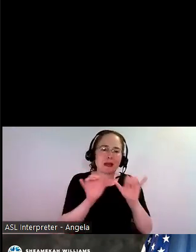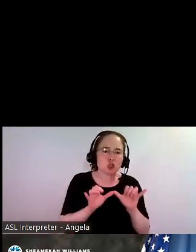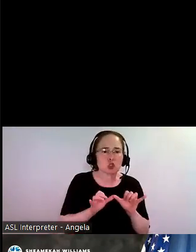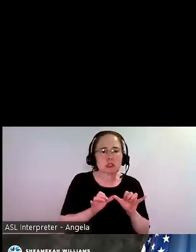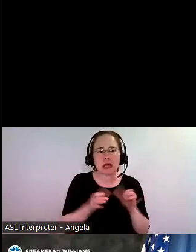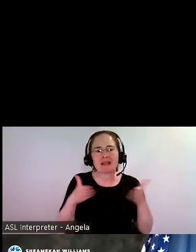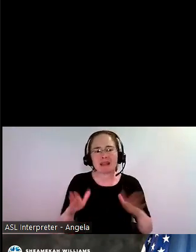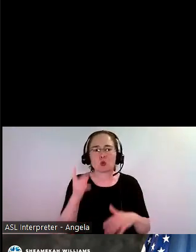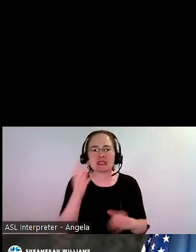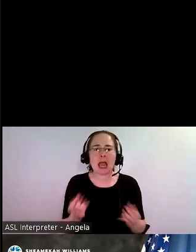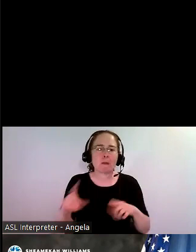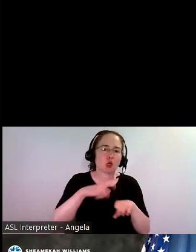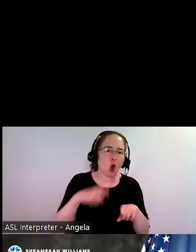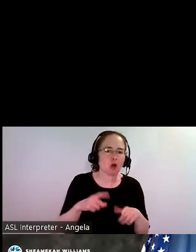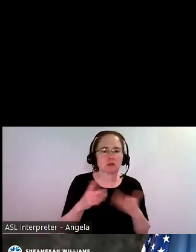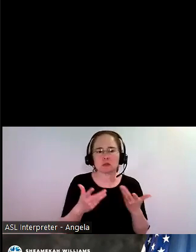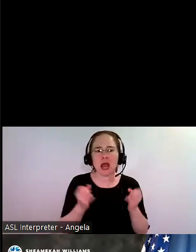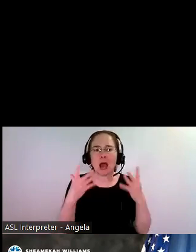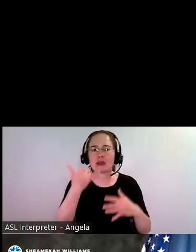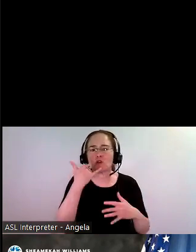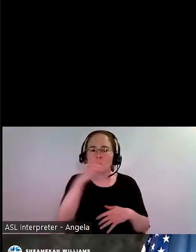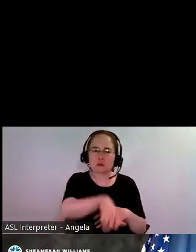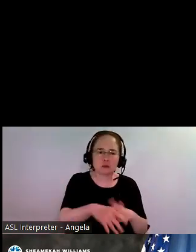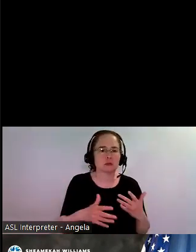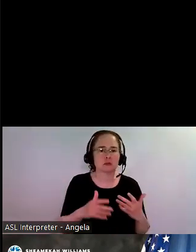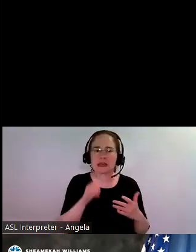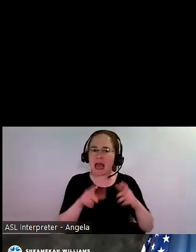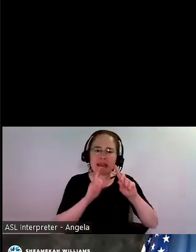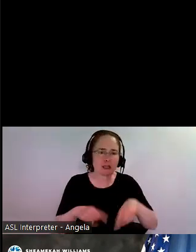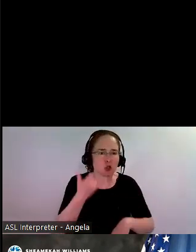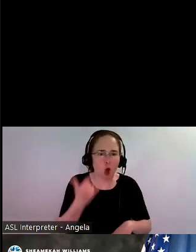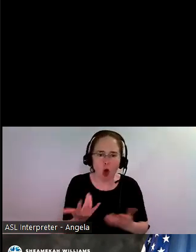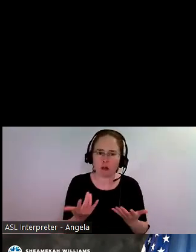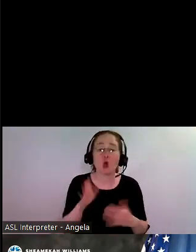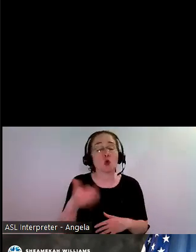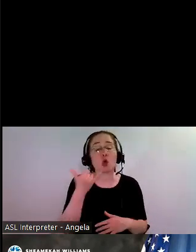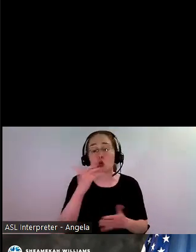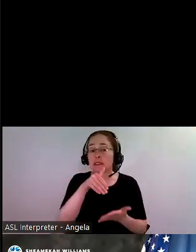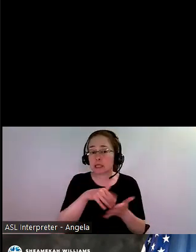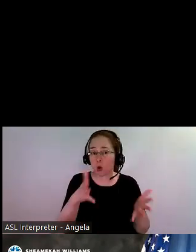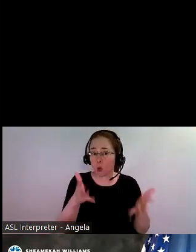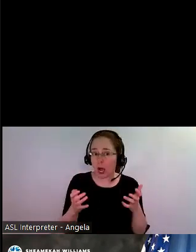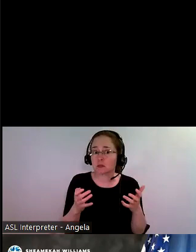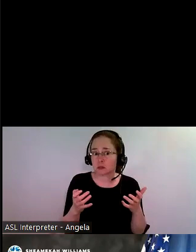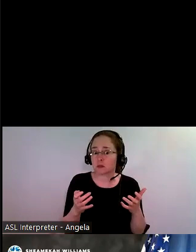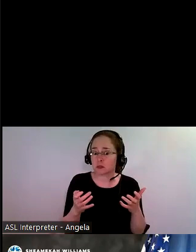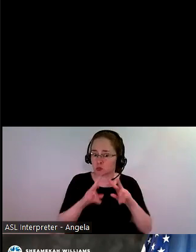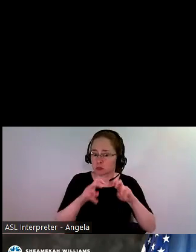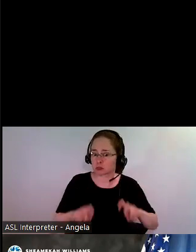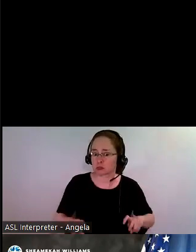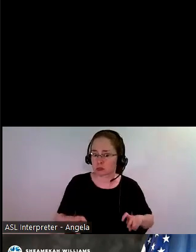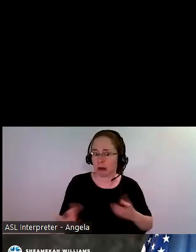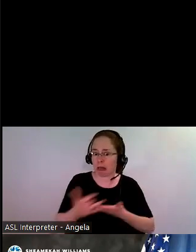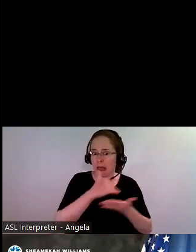look at the calls, the abandonment of calls, when in fact they're not answered. These are things that your call center should be able to